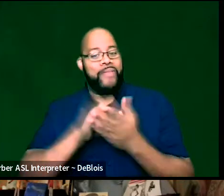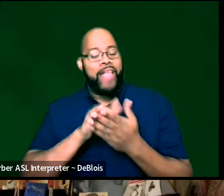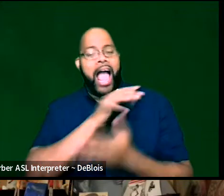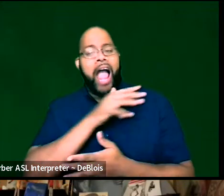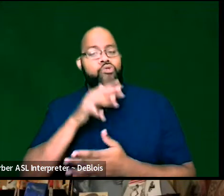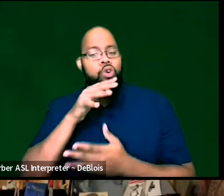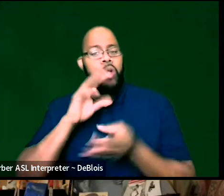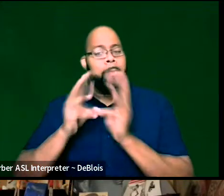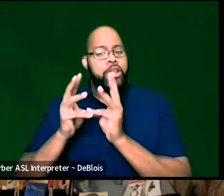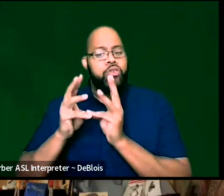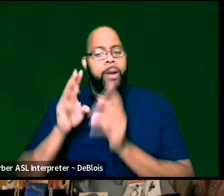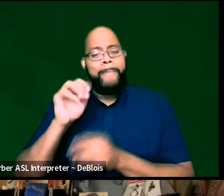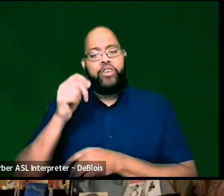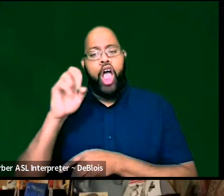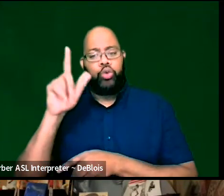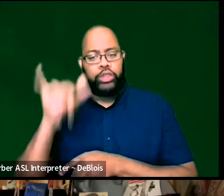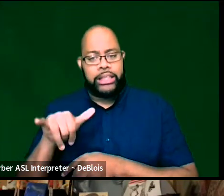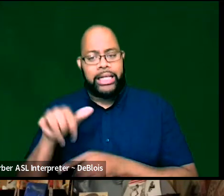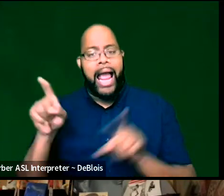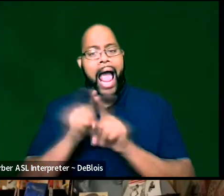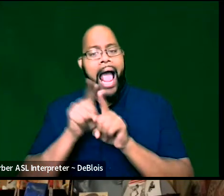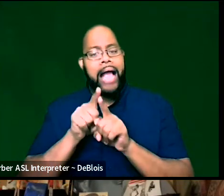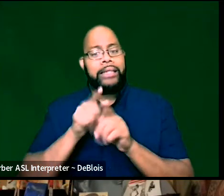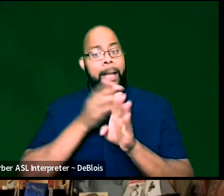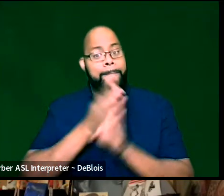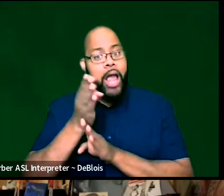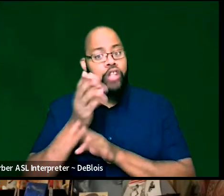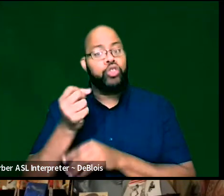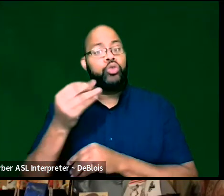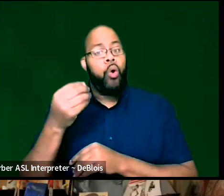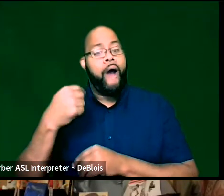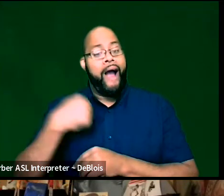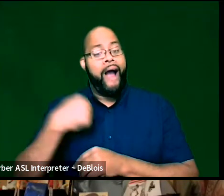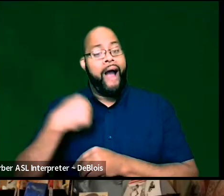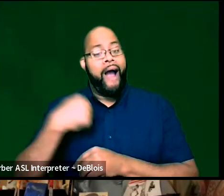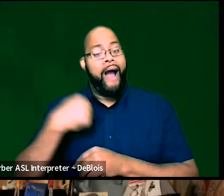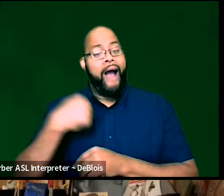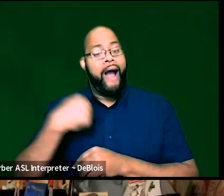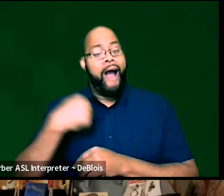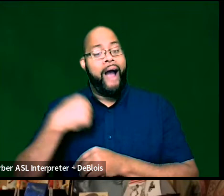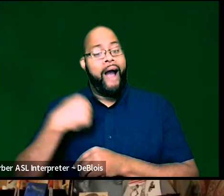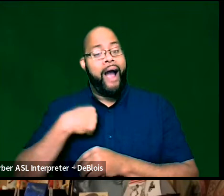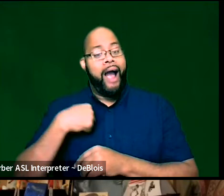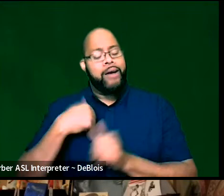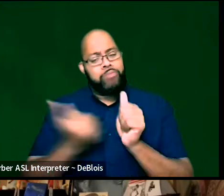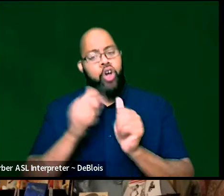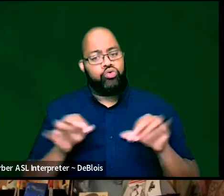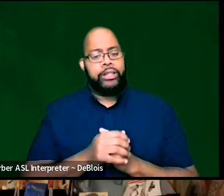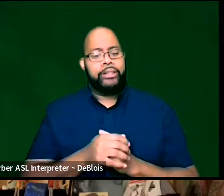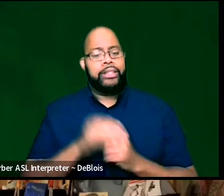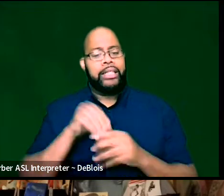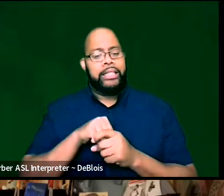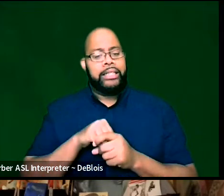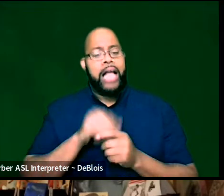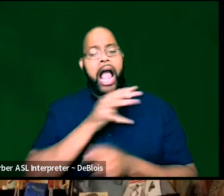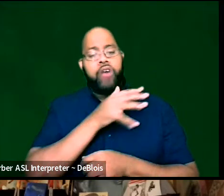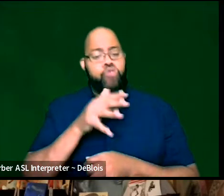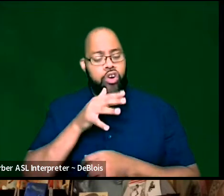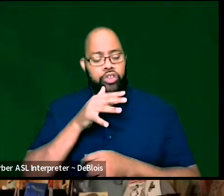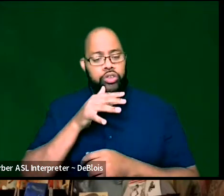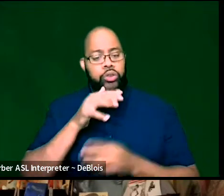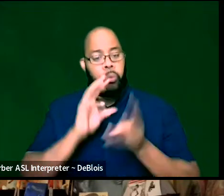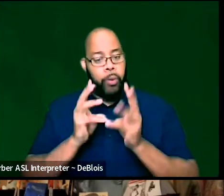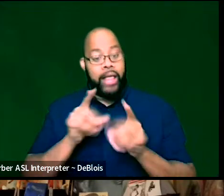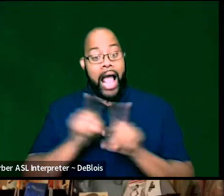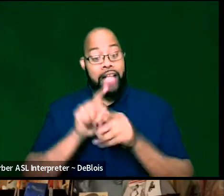agricultural meteorology as a major. So I pursued an undergraduate degree in agricultural meteorology